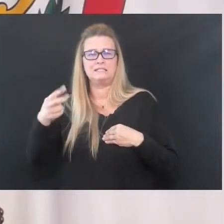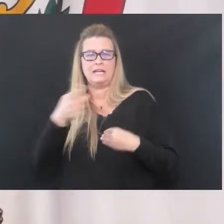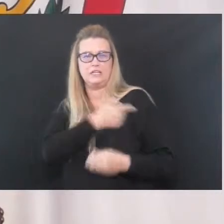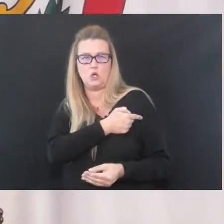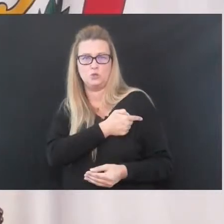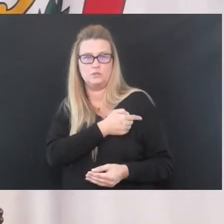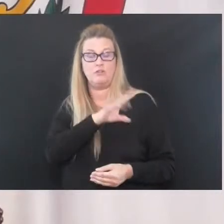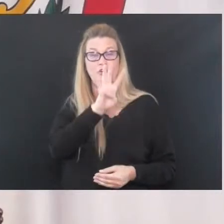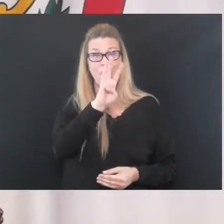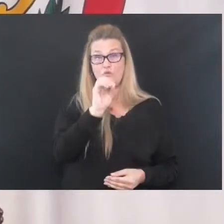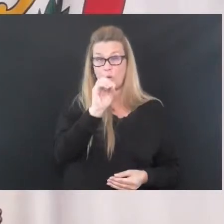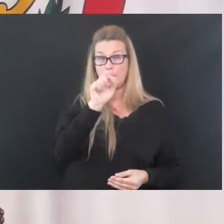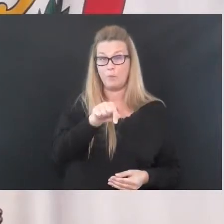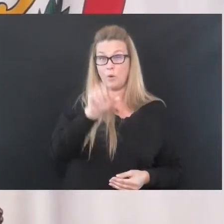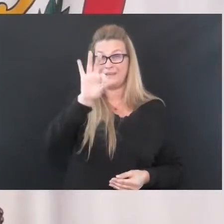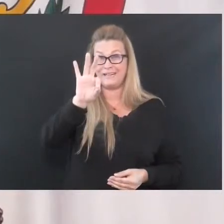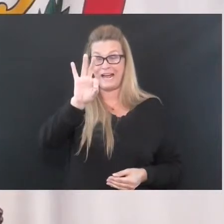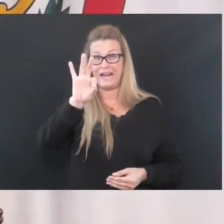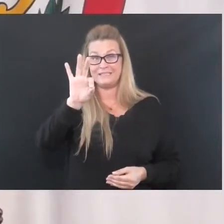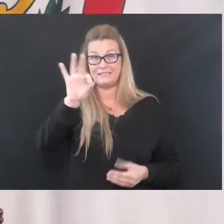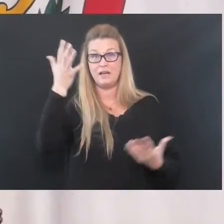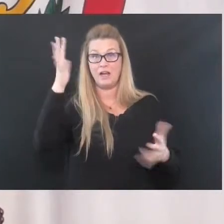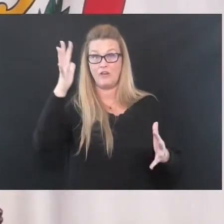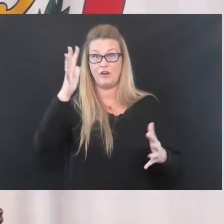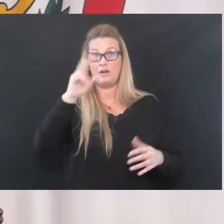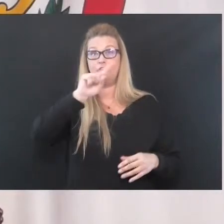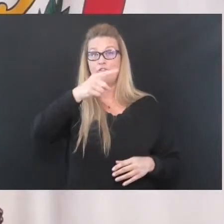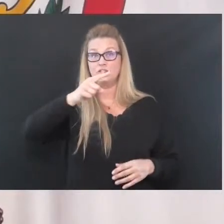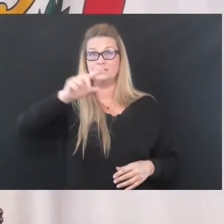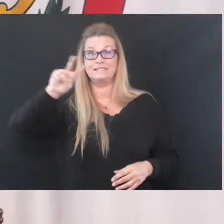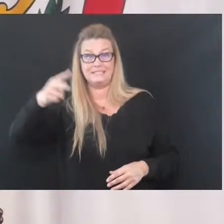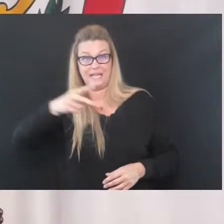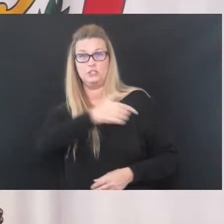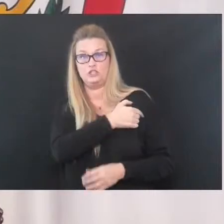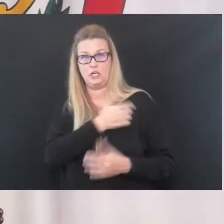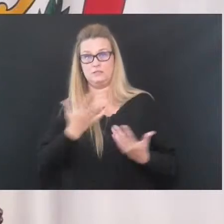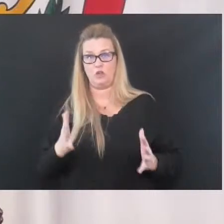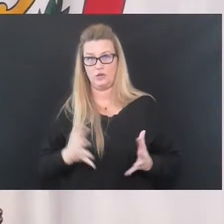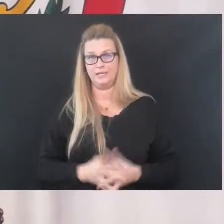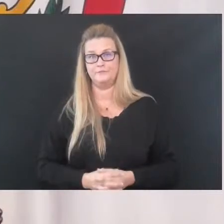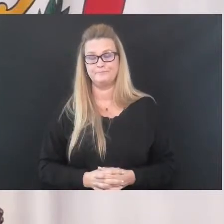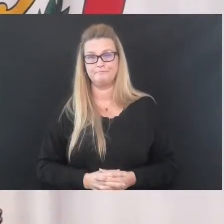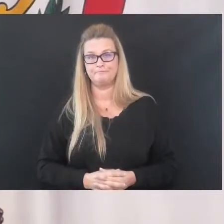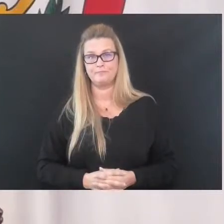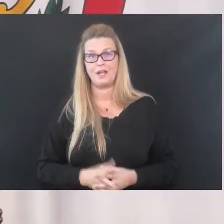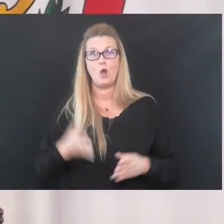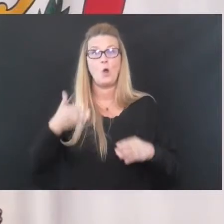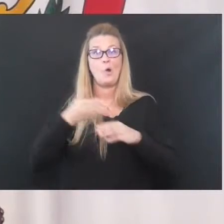but 40.9 have gotten first and second doses. We're over